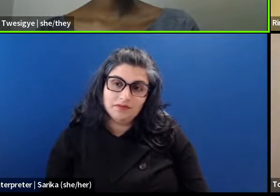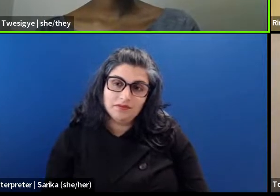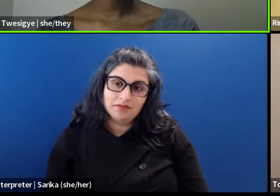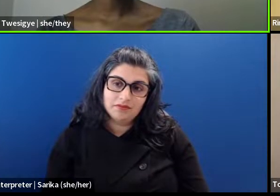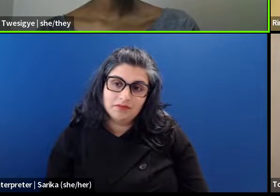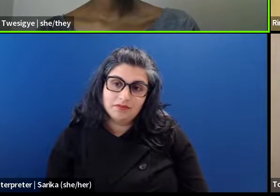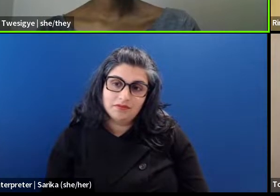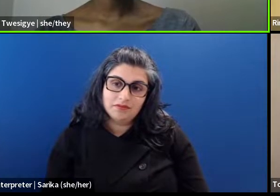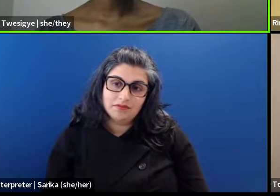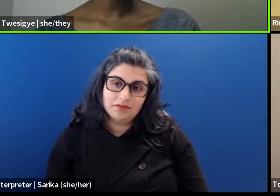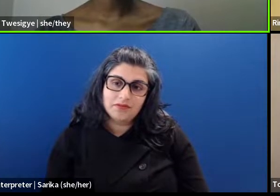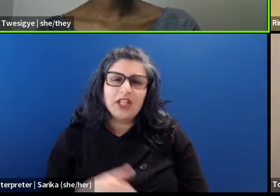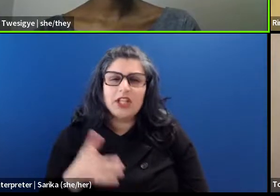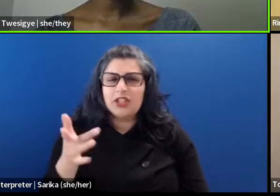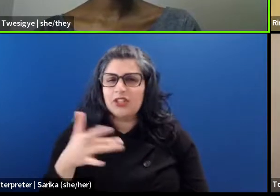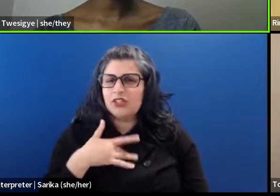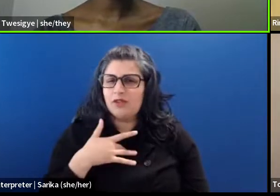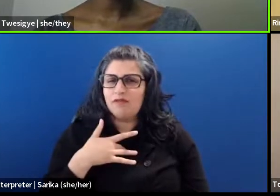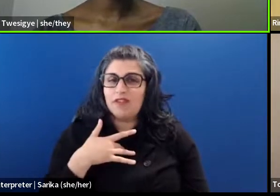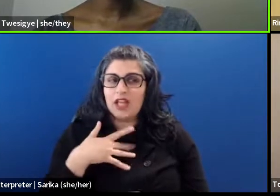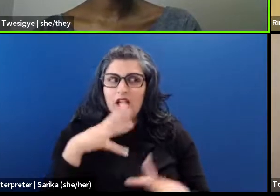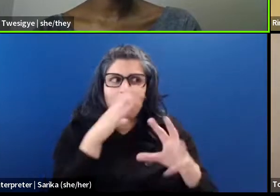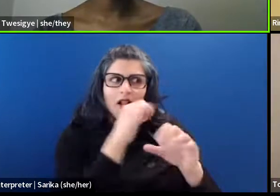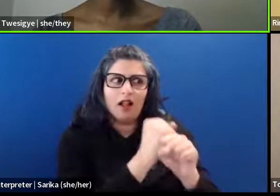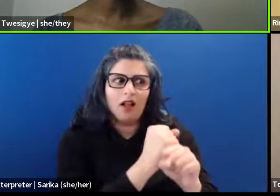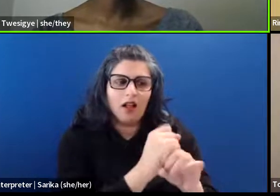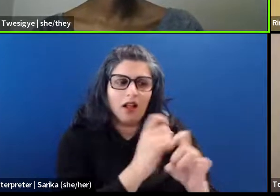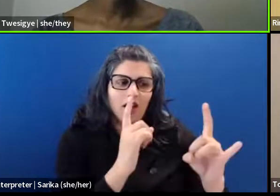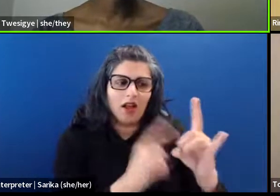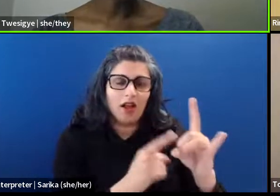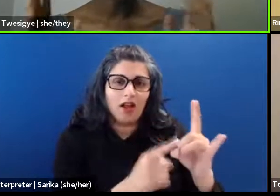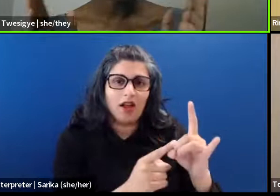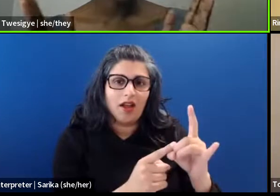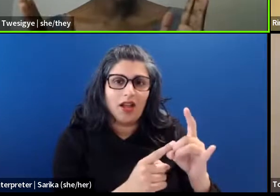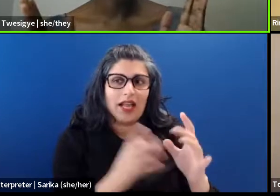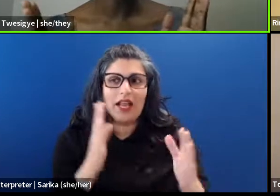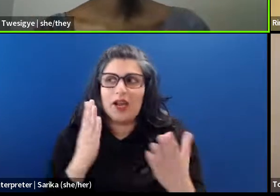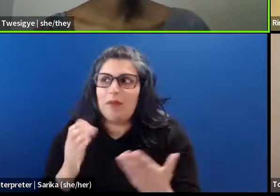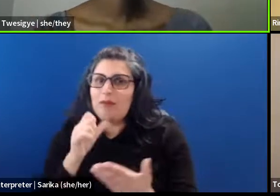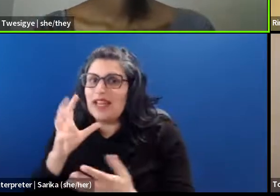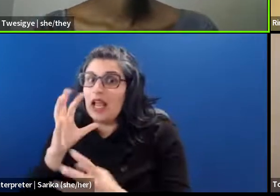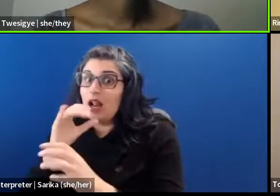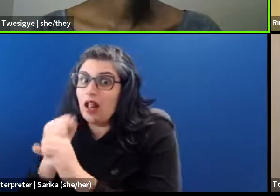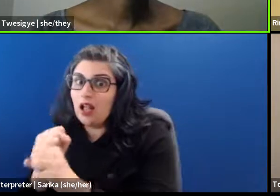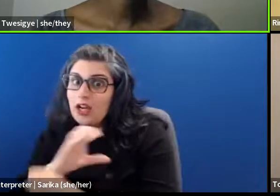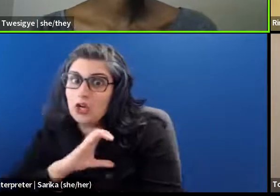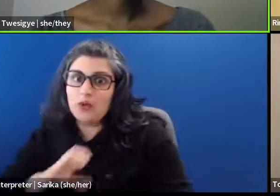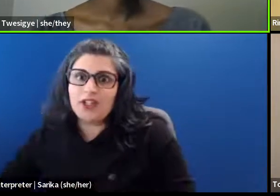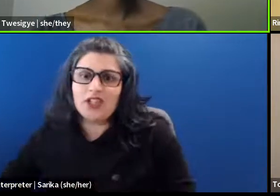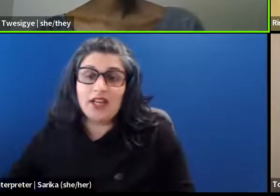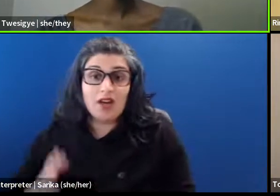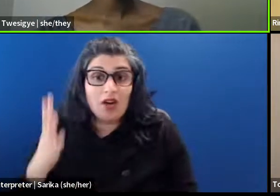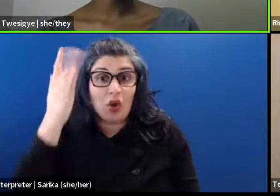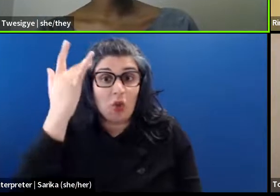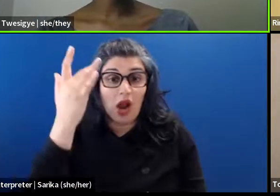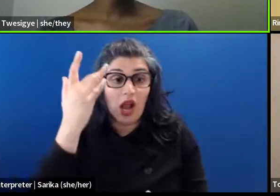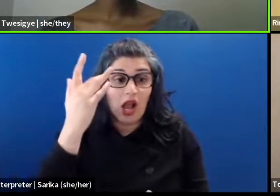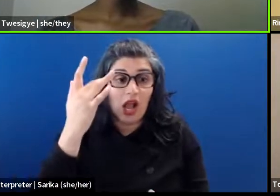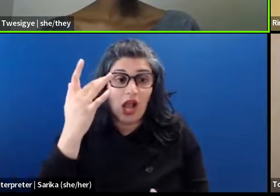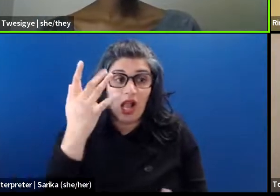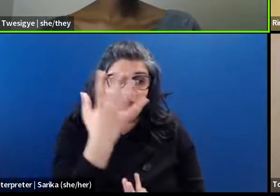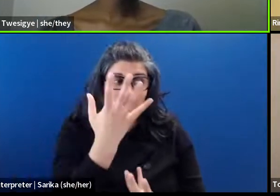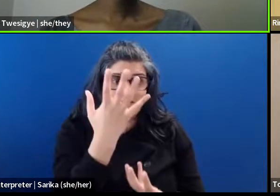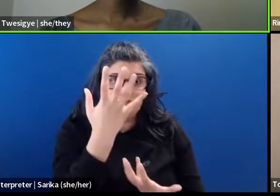not so much to Christianity because of the lack of colonialism, I'm assuming this, in Buddhist tradition